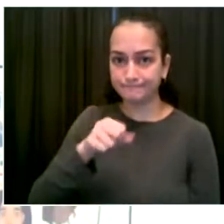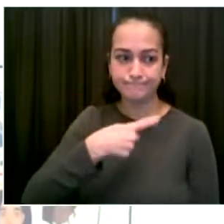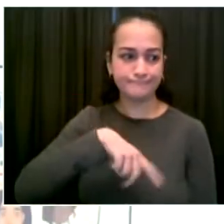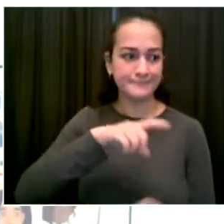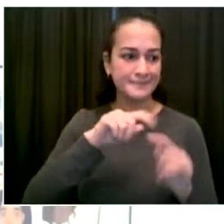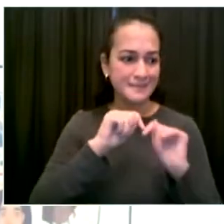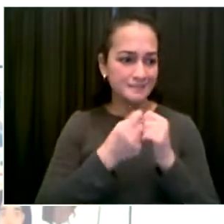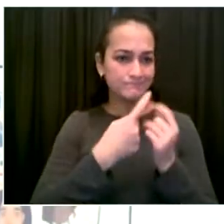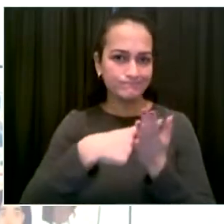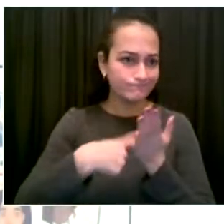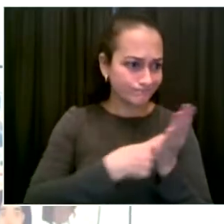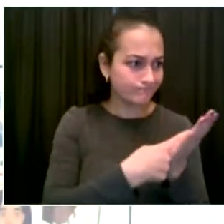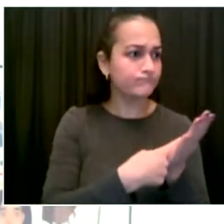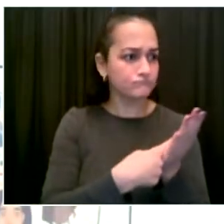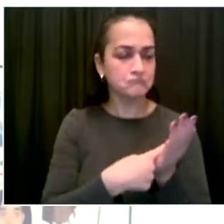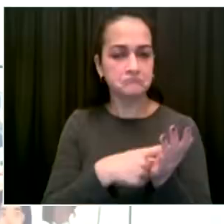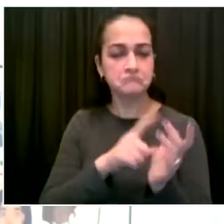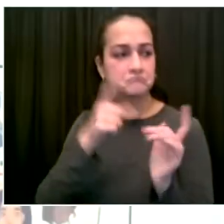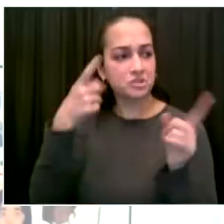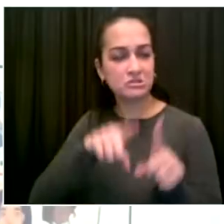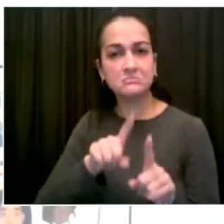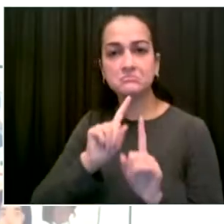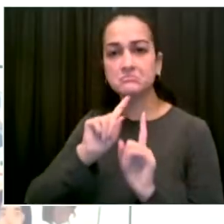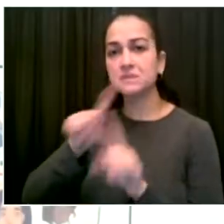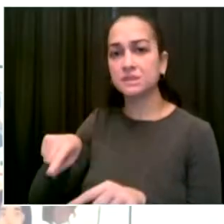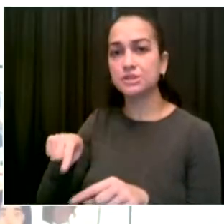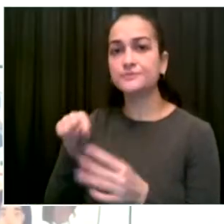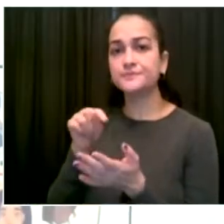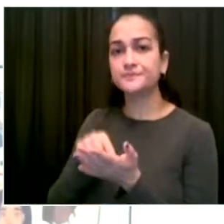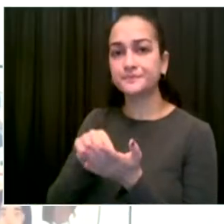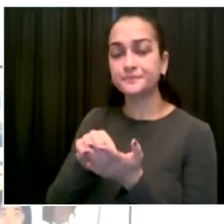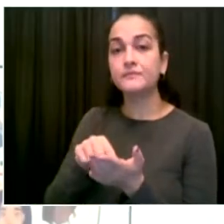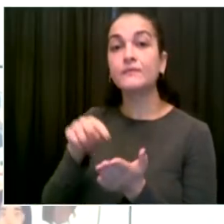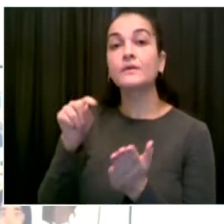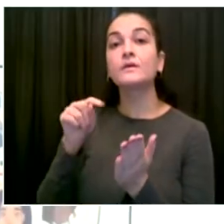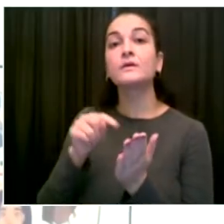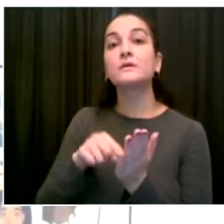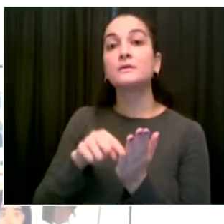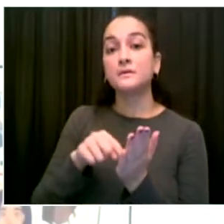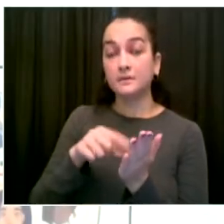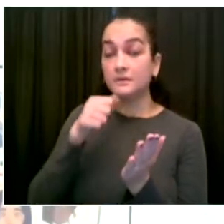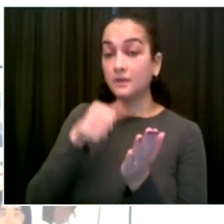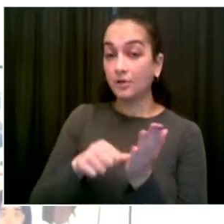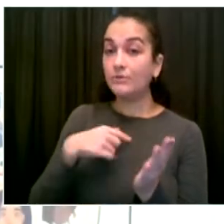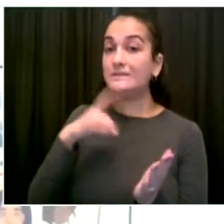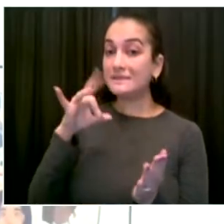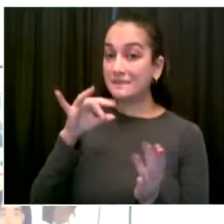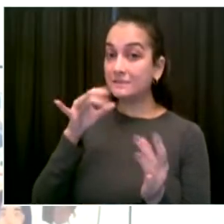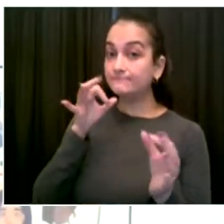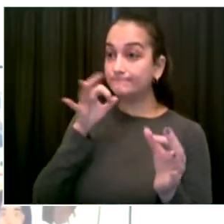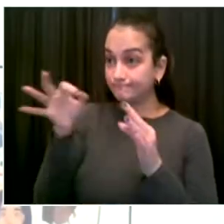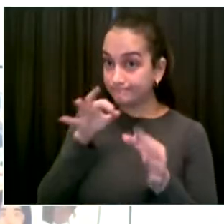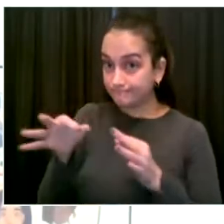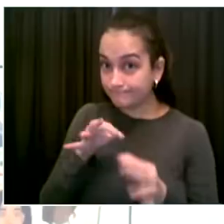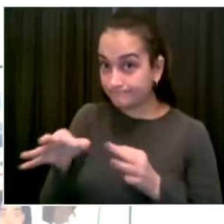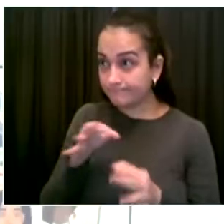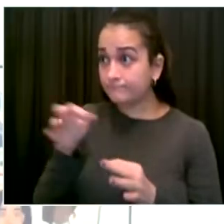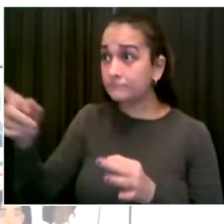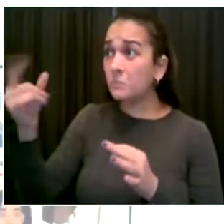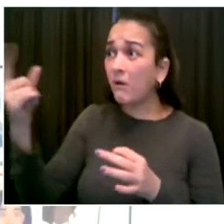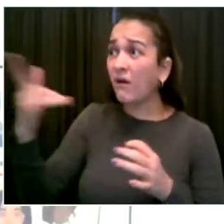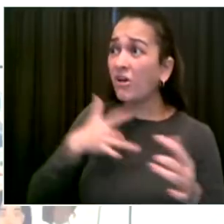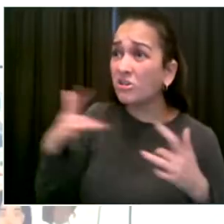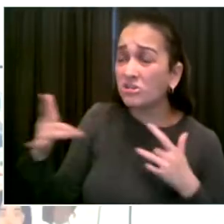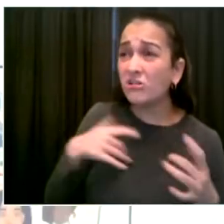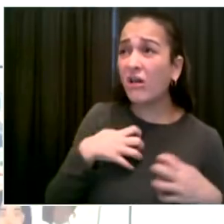addressed. And we have followed up on that. But I'll also just take the opportunity to say that the vast majority of